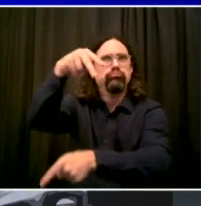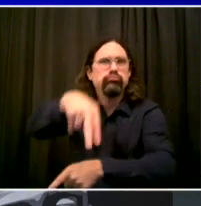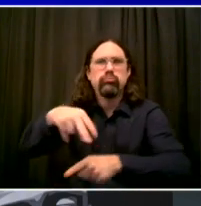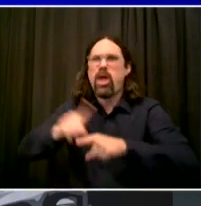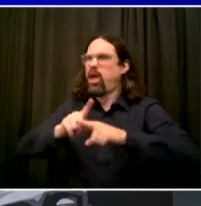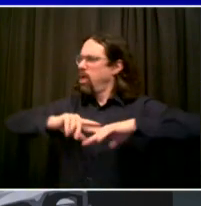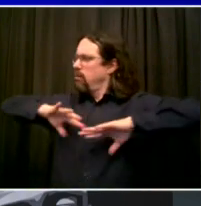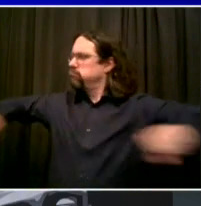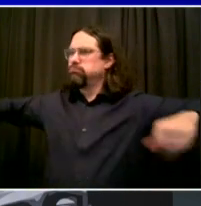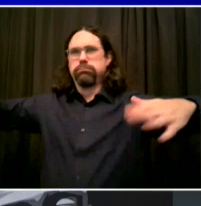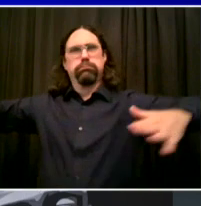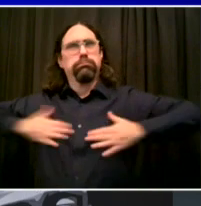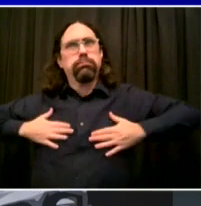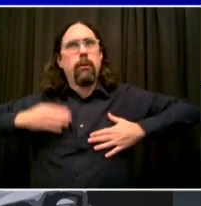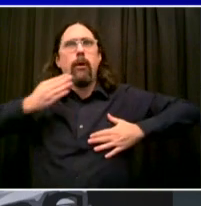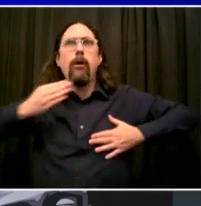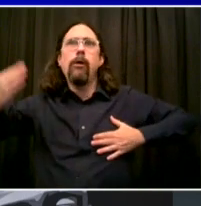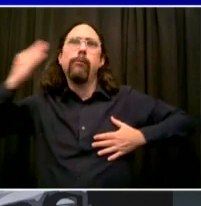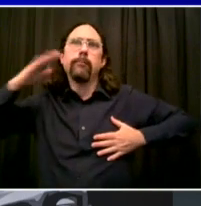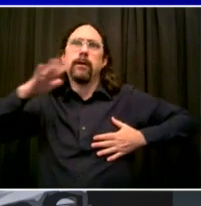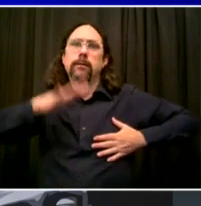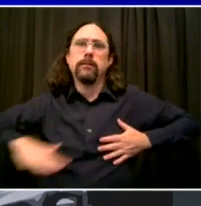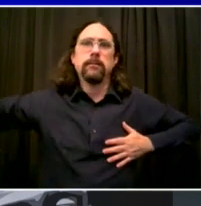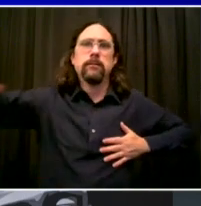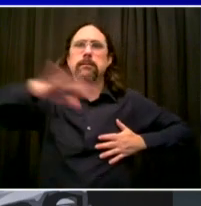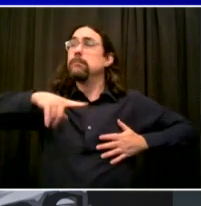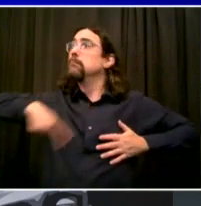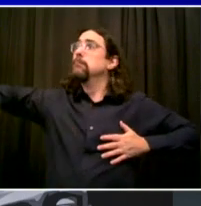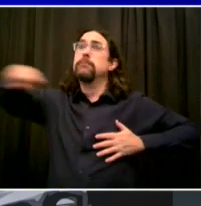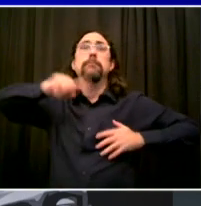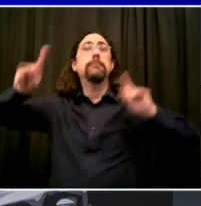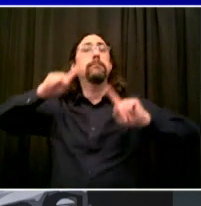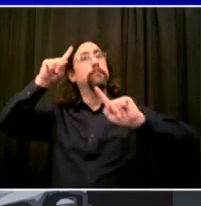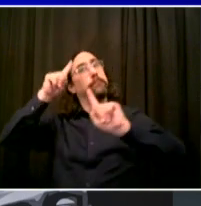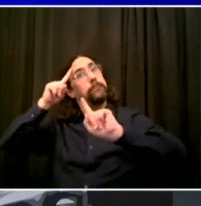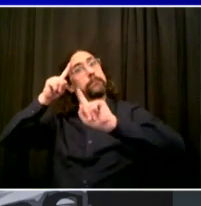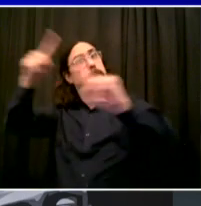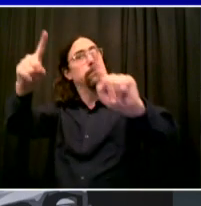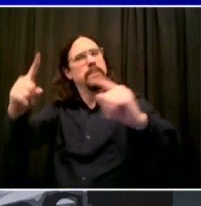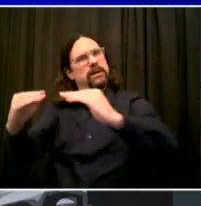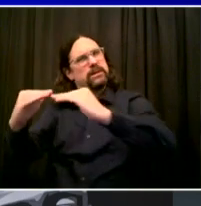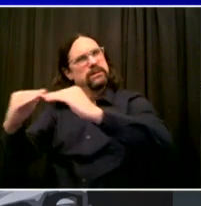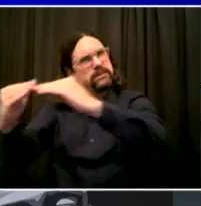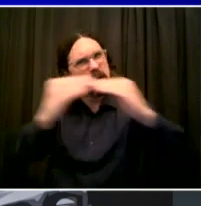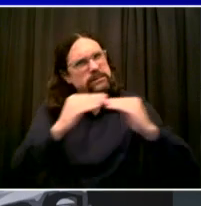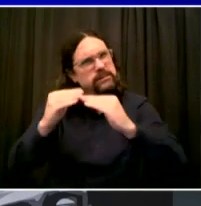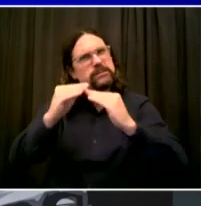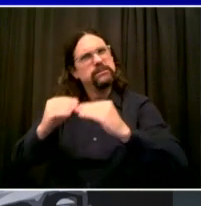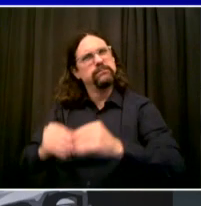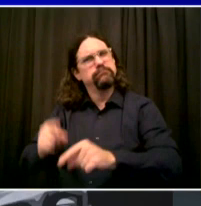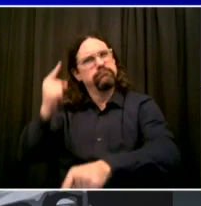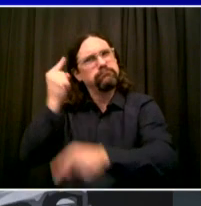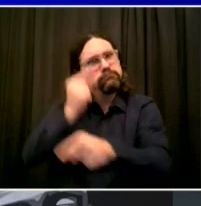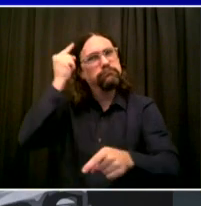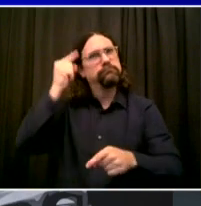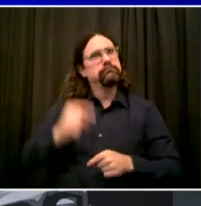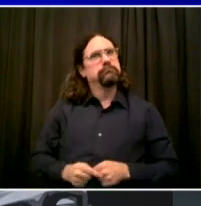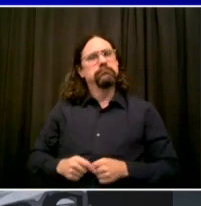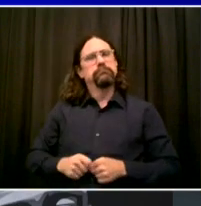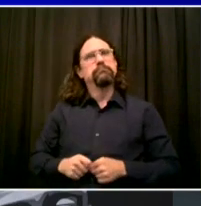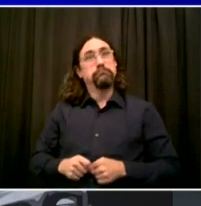future of this city. So yesterday represented a step in that direction.